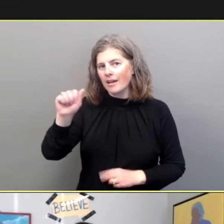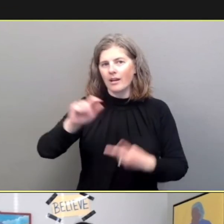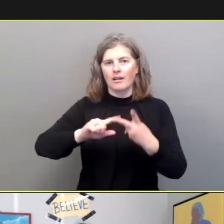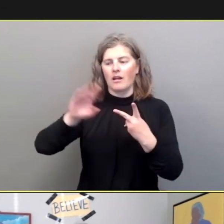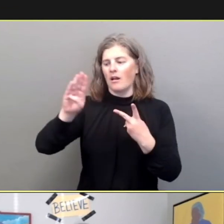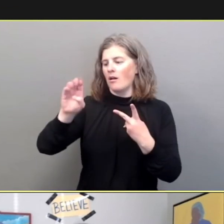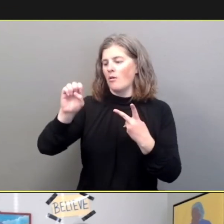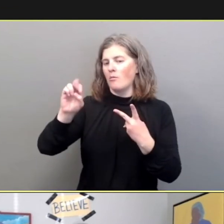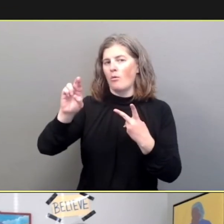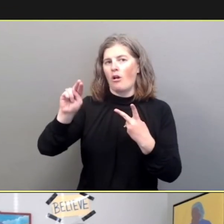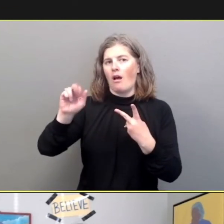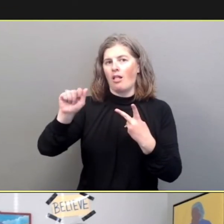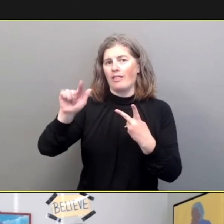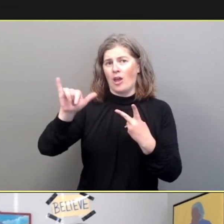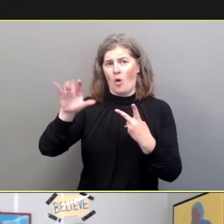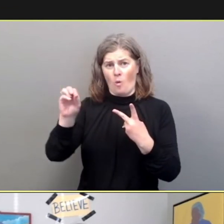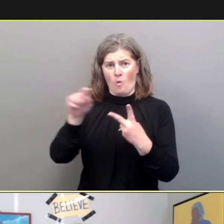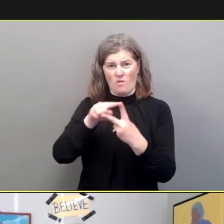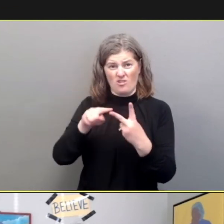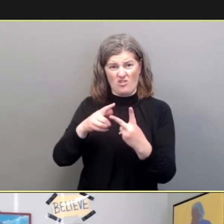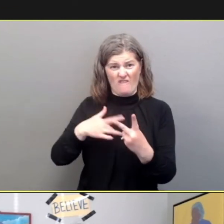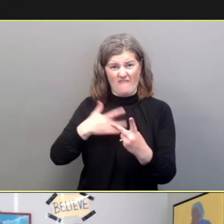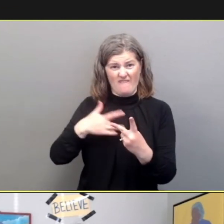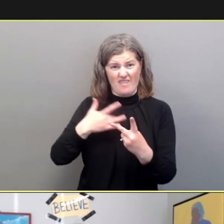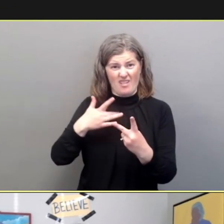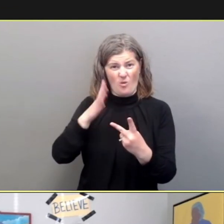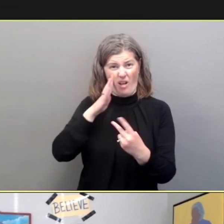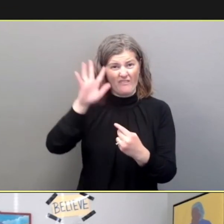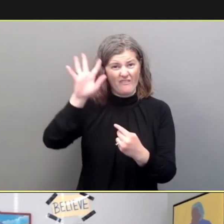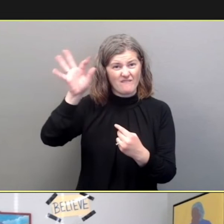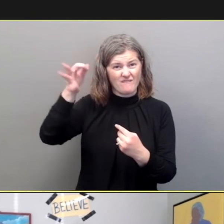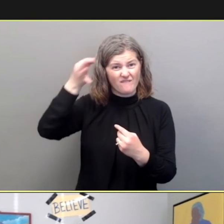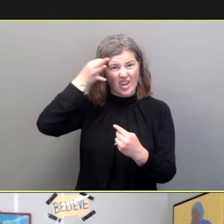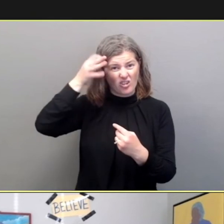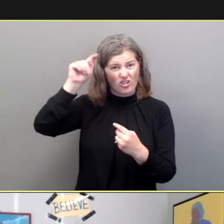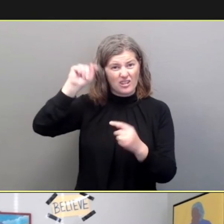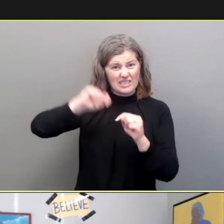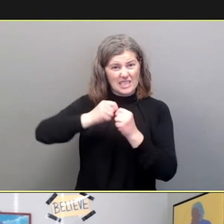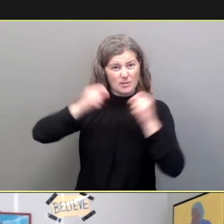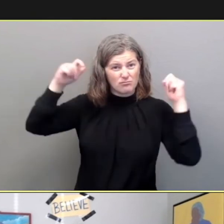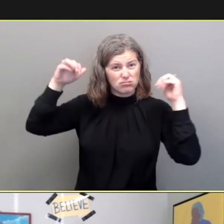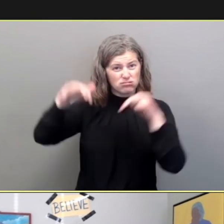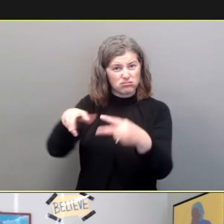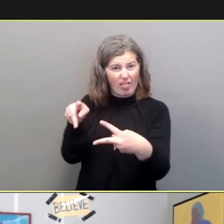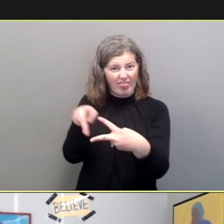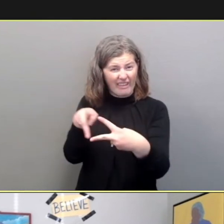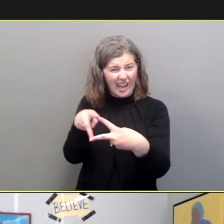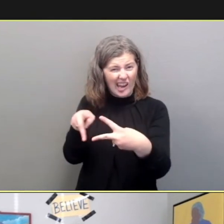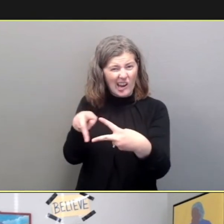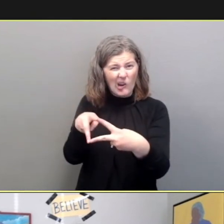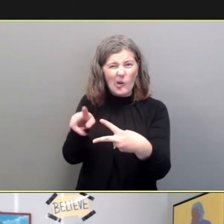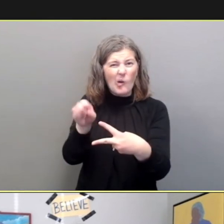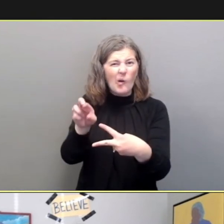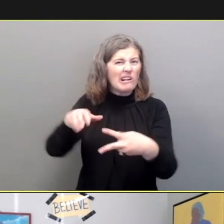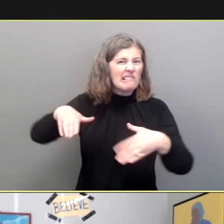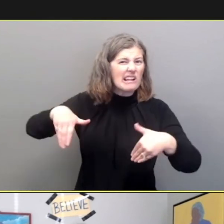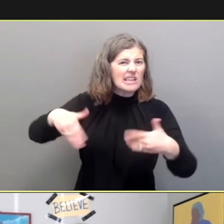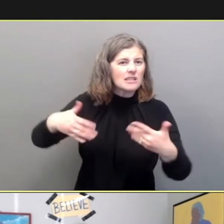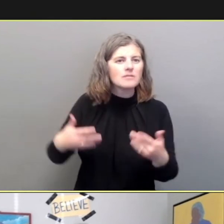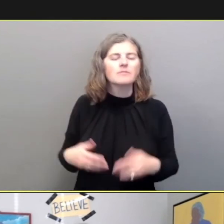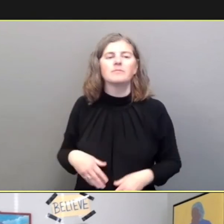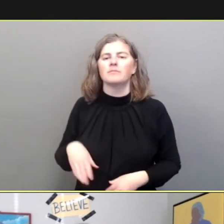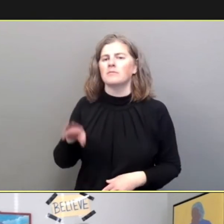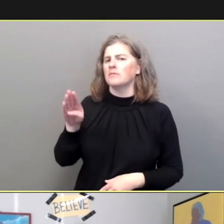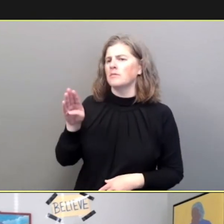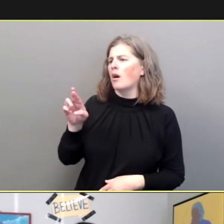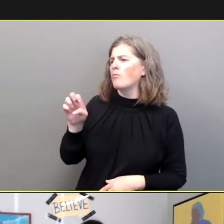any chance that there could be federal teams going there, or are there already going there? Yeah, Brianna, could you